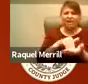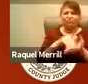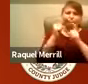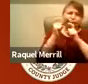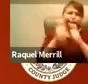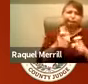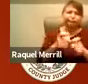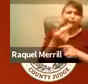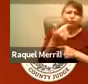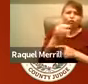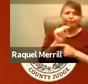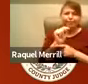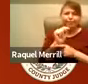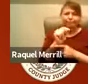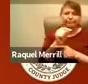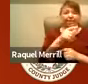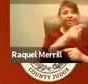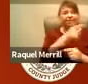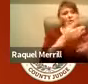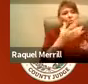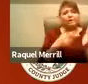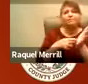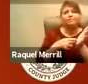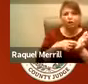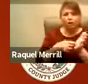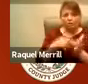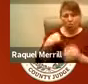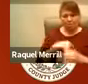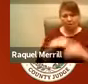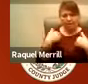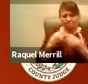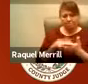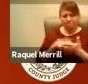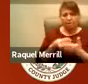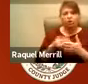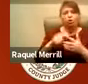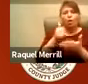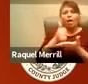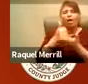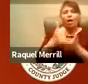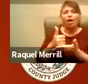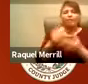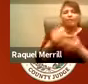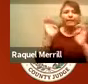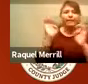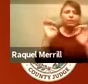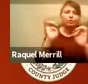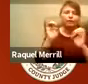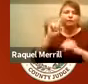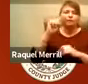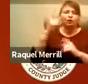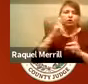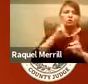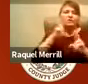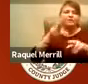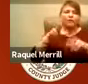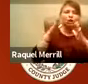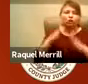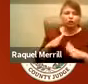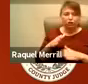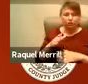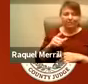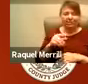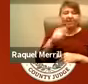$250,000 grant. They wanted to make sure that we had money to help our first responders. As you know,